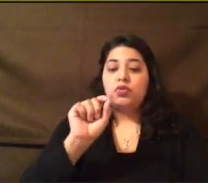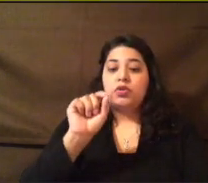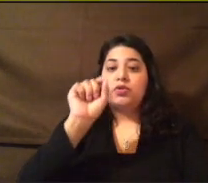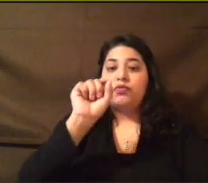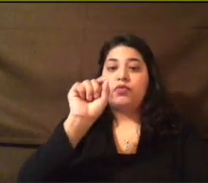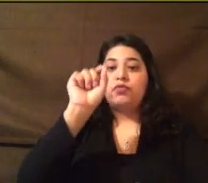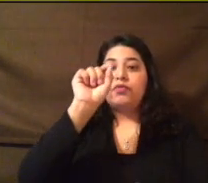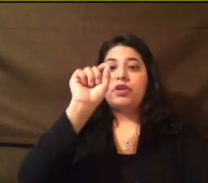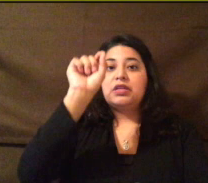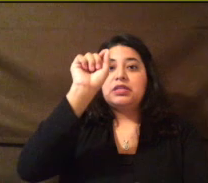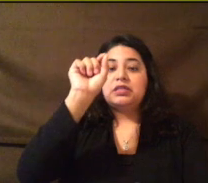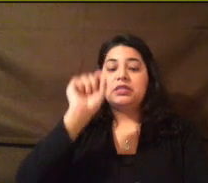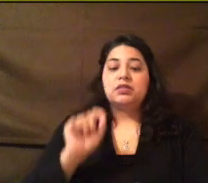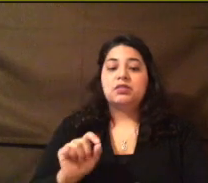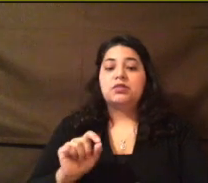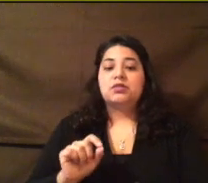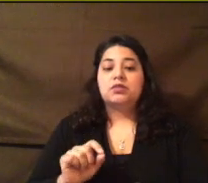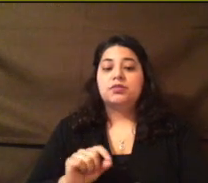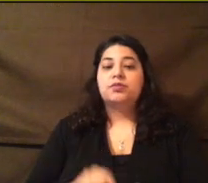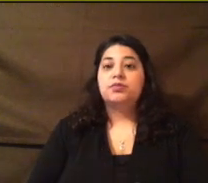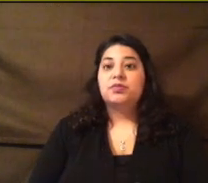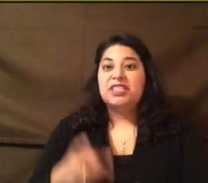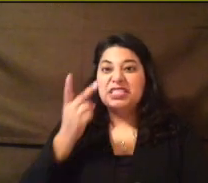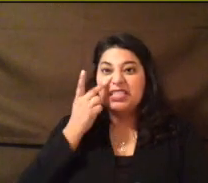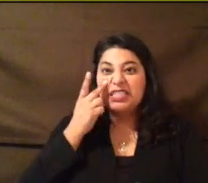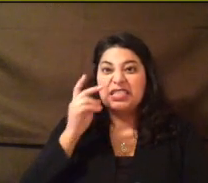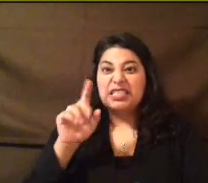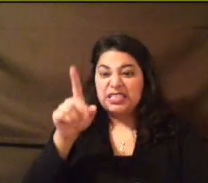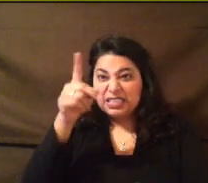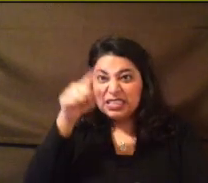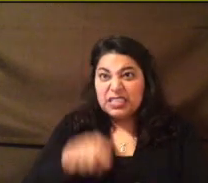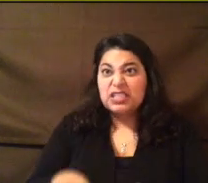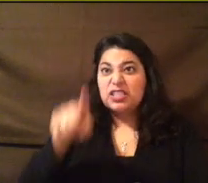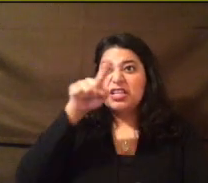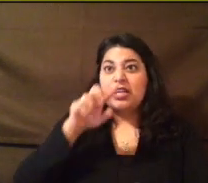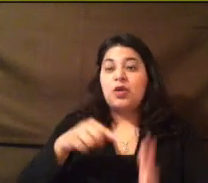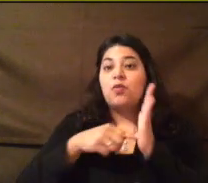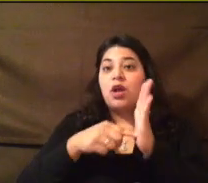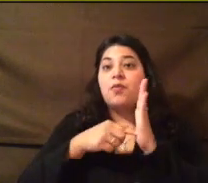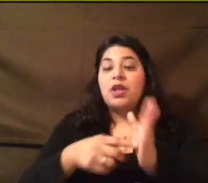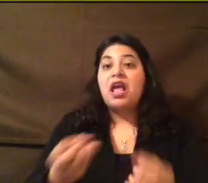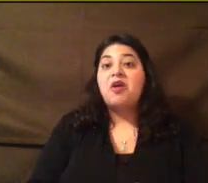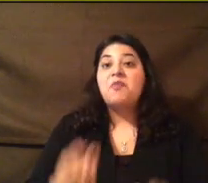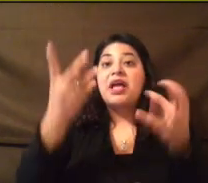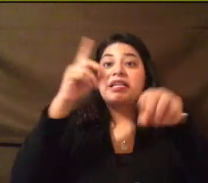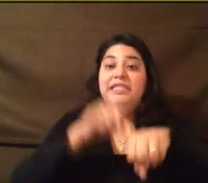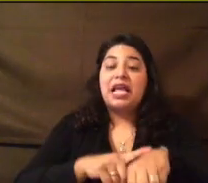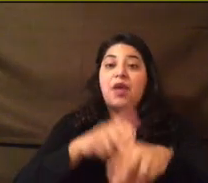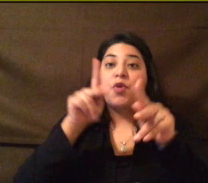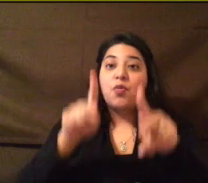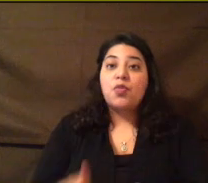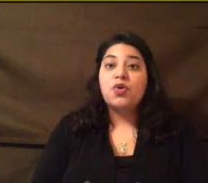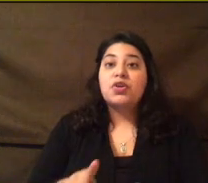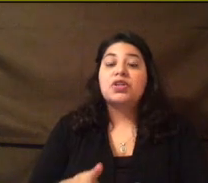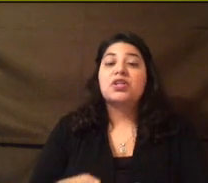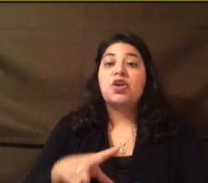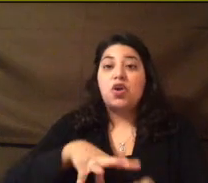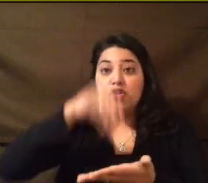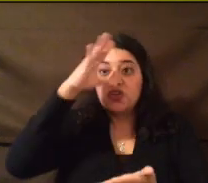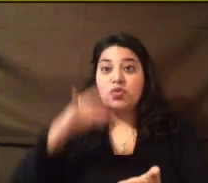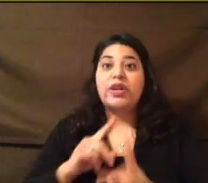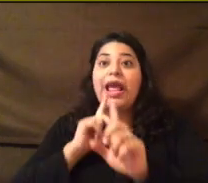going to draw 1, 2, 3, 4, 5, 6. And you see how those dots represent